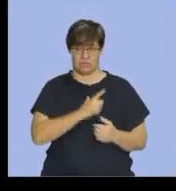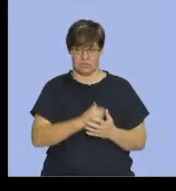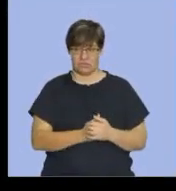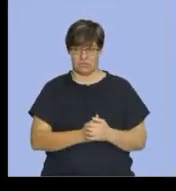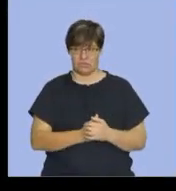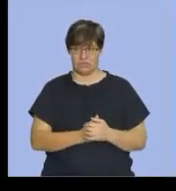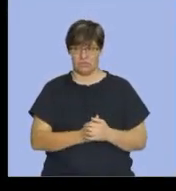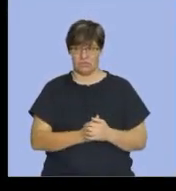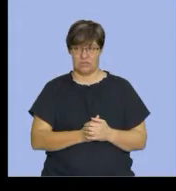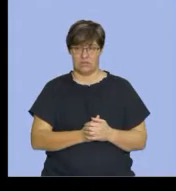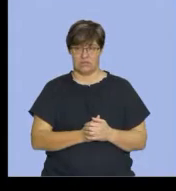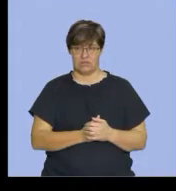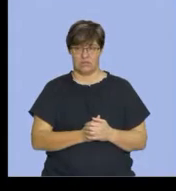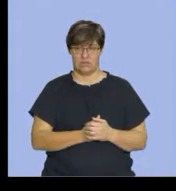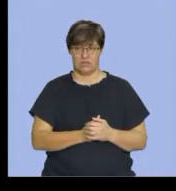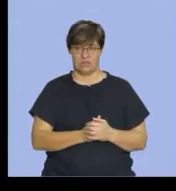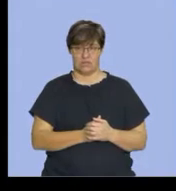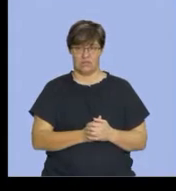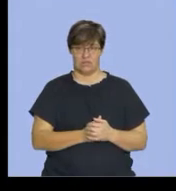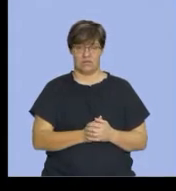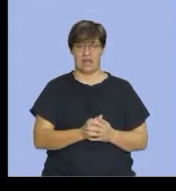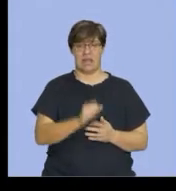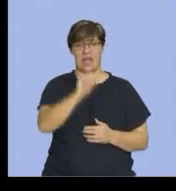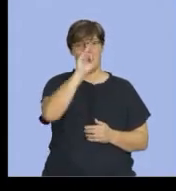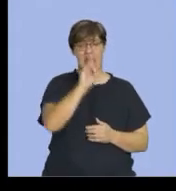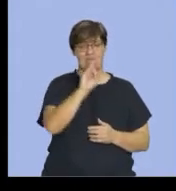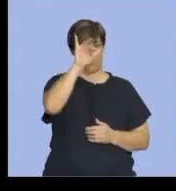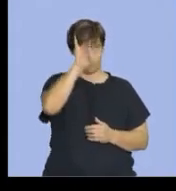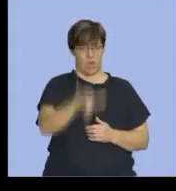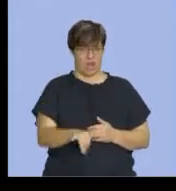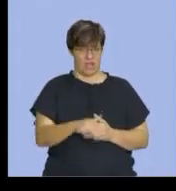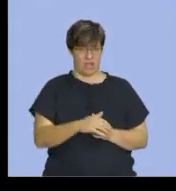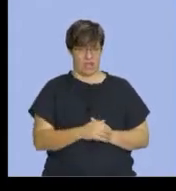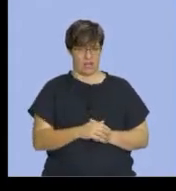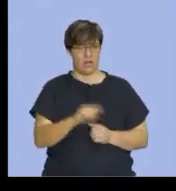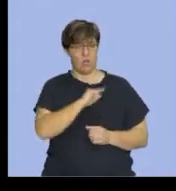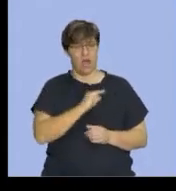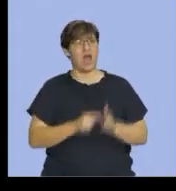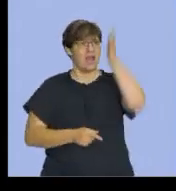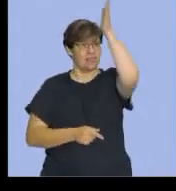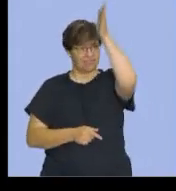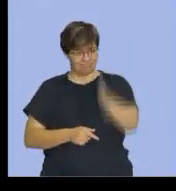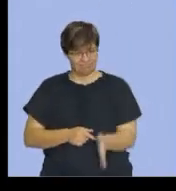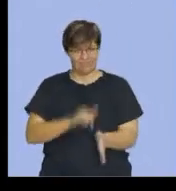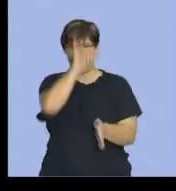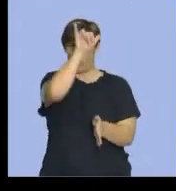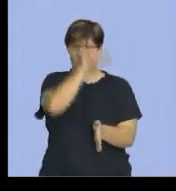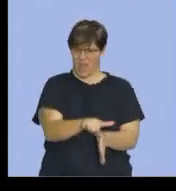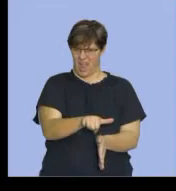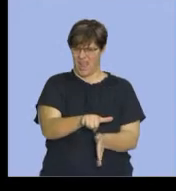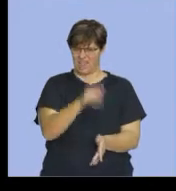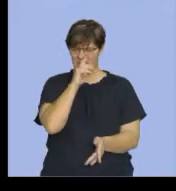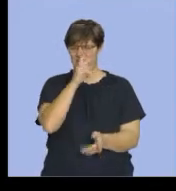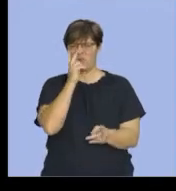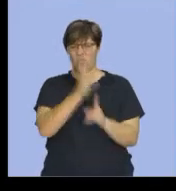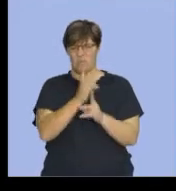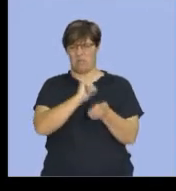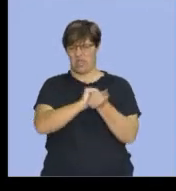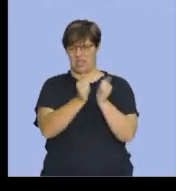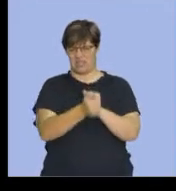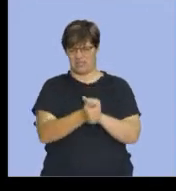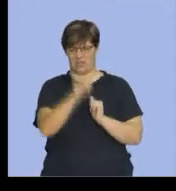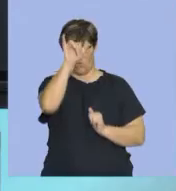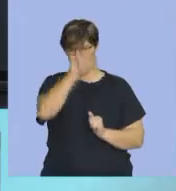told to use this as Fy. Y is just the vertical axis if you look at it